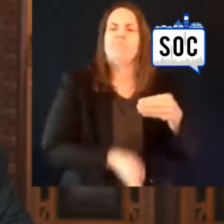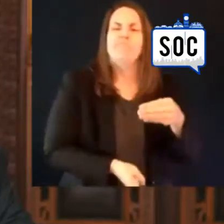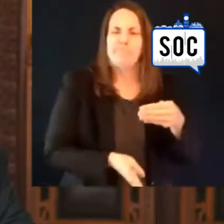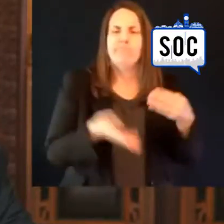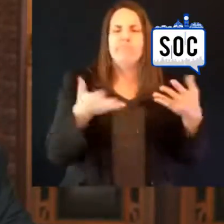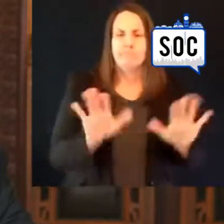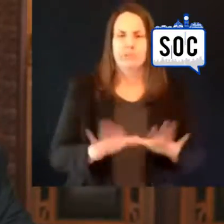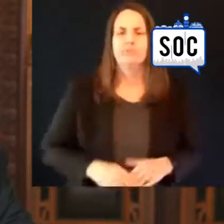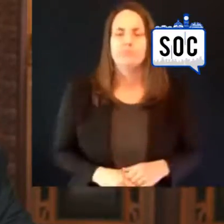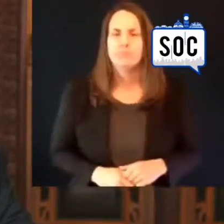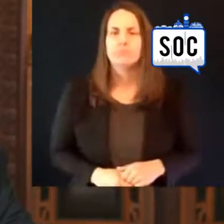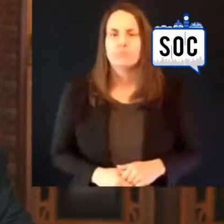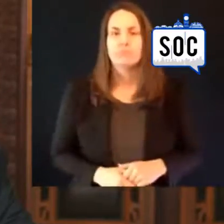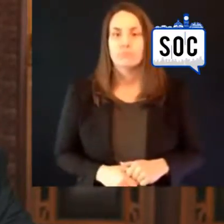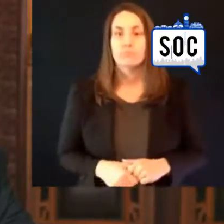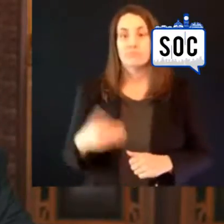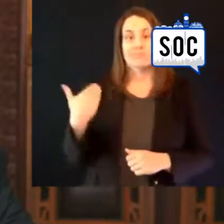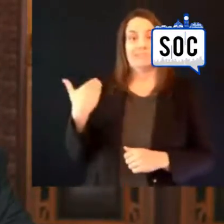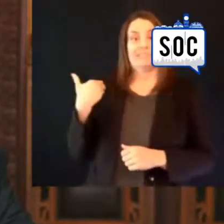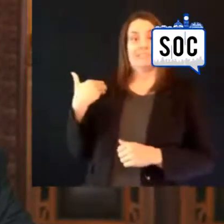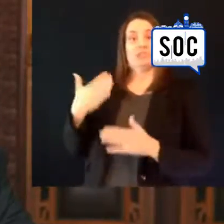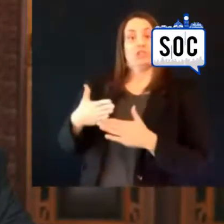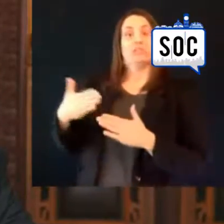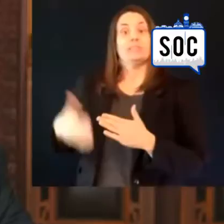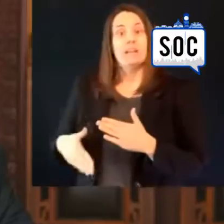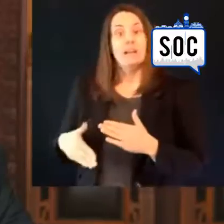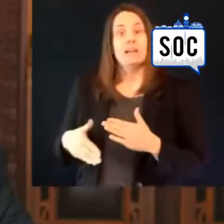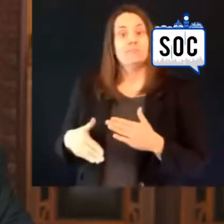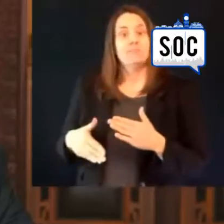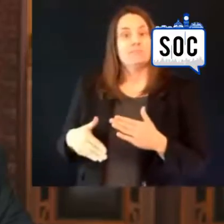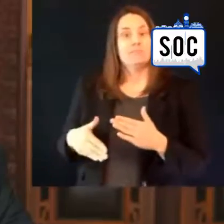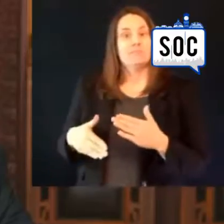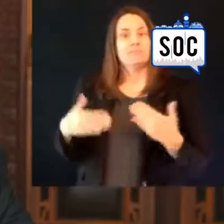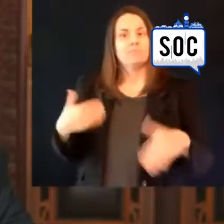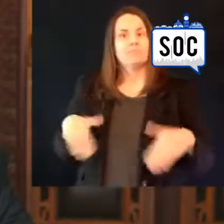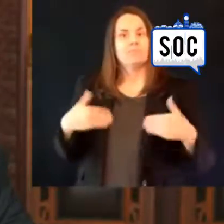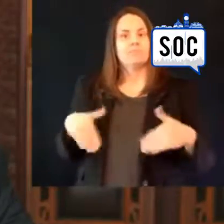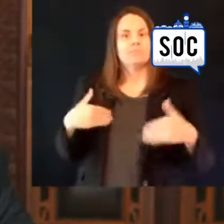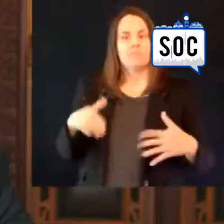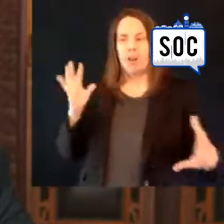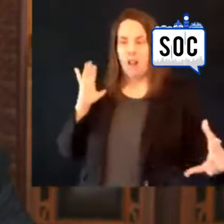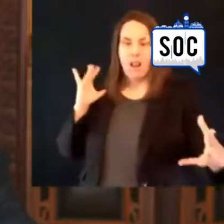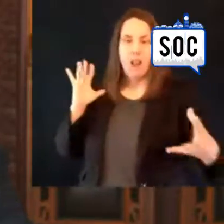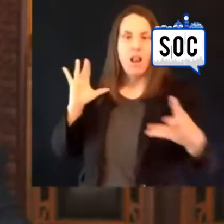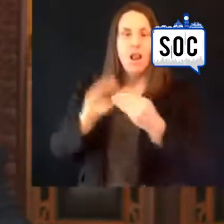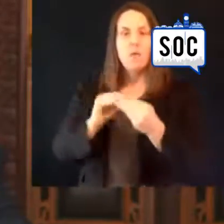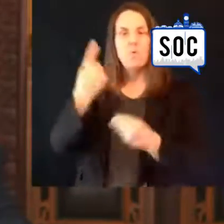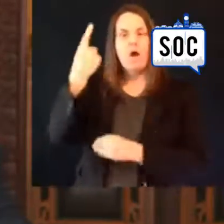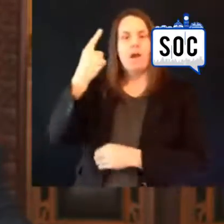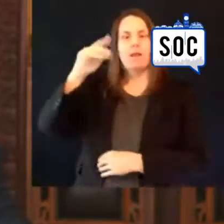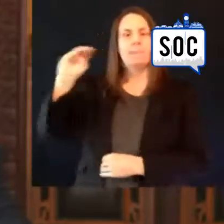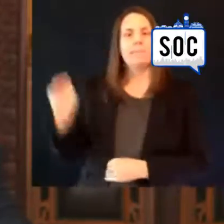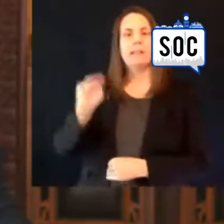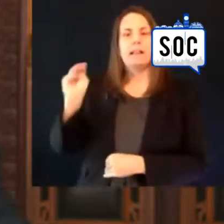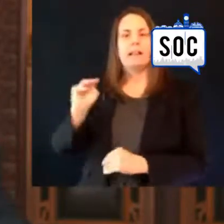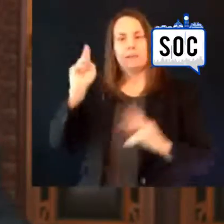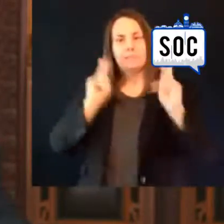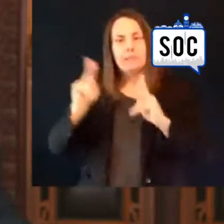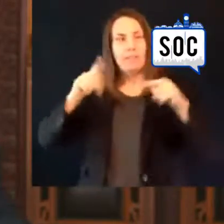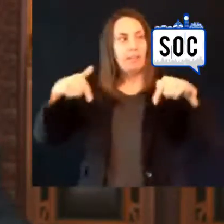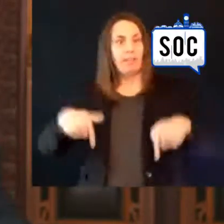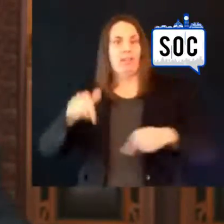milestone in our state with more than 1 million people fully vaccinated. Wisconsin, that's huge. We